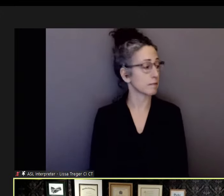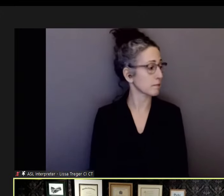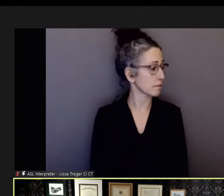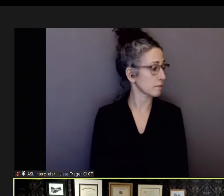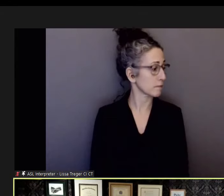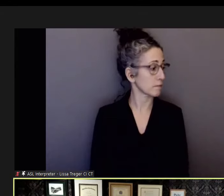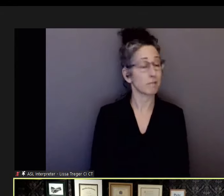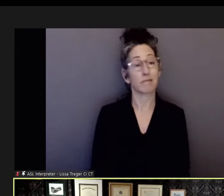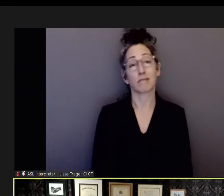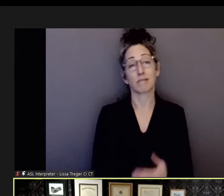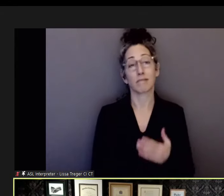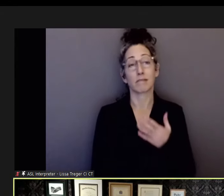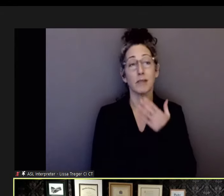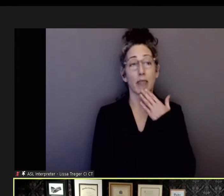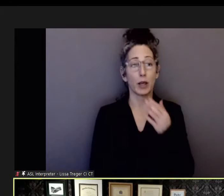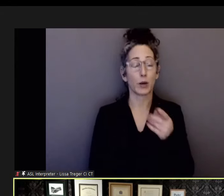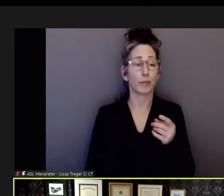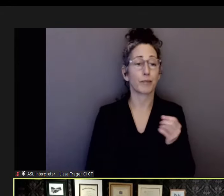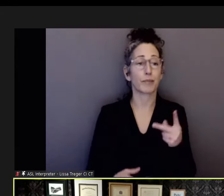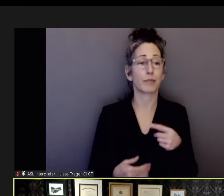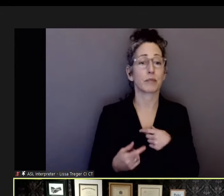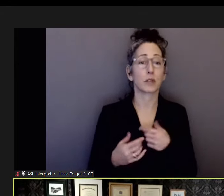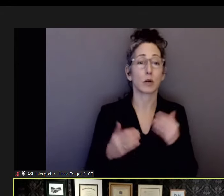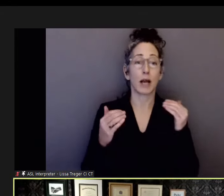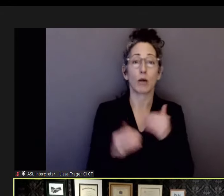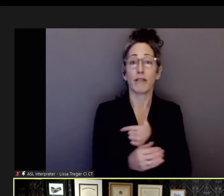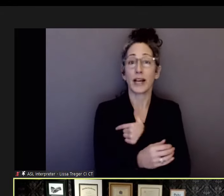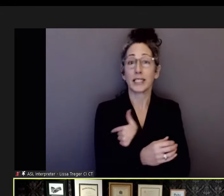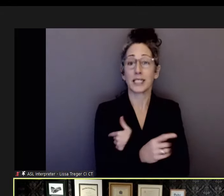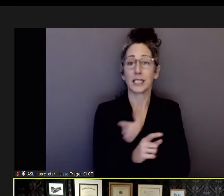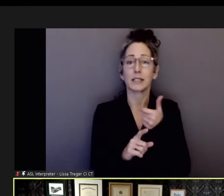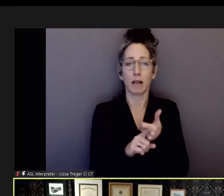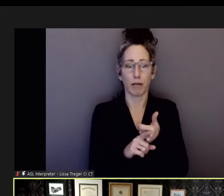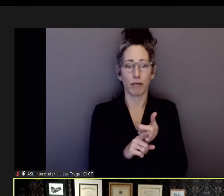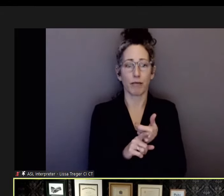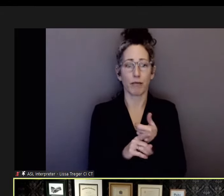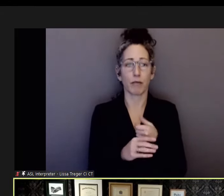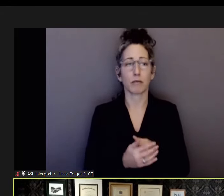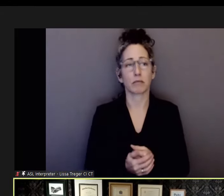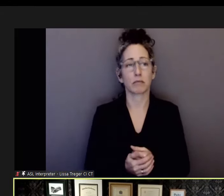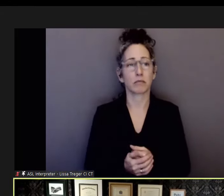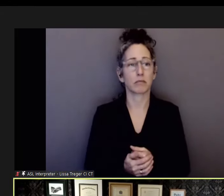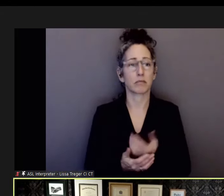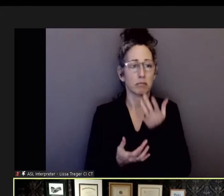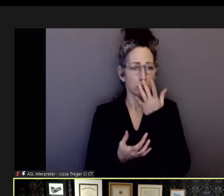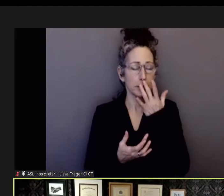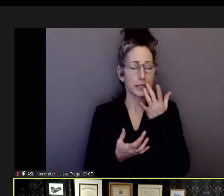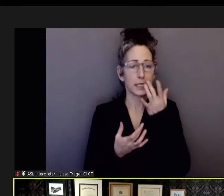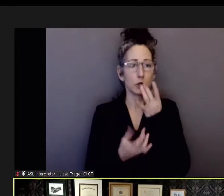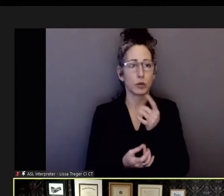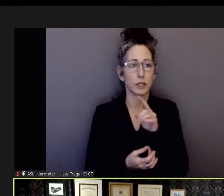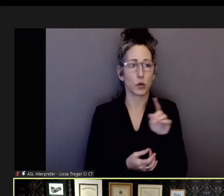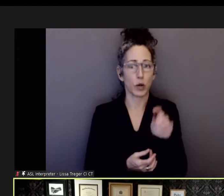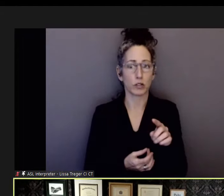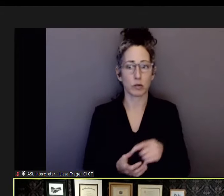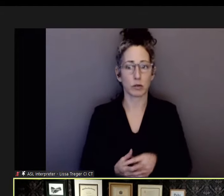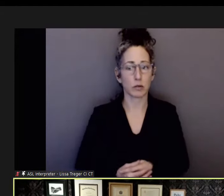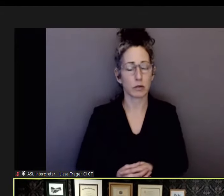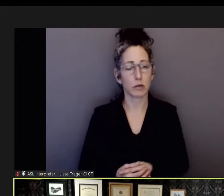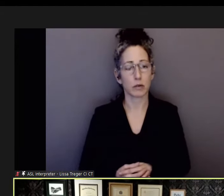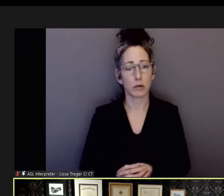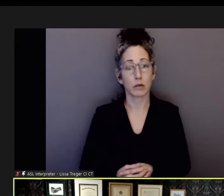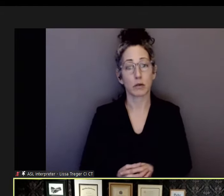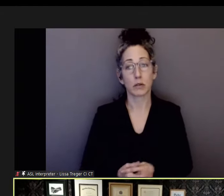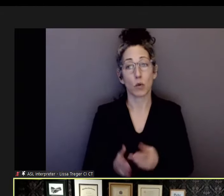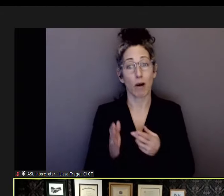Thank you. Let me talk a little bit now about the vaccine itself. I think there were some interesting questions in this. And honestly,